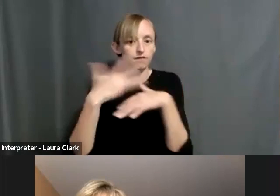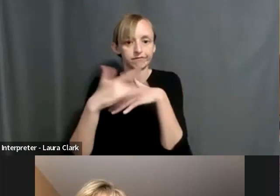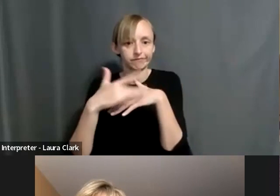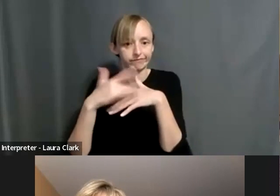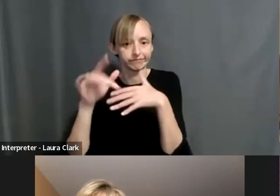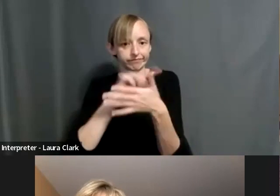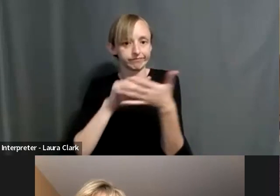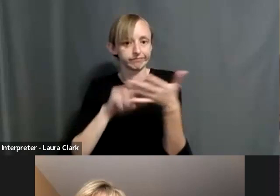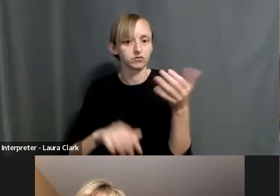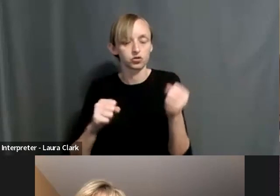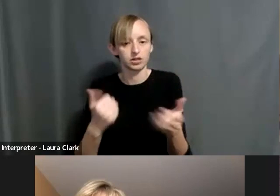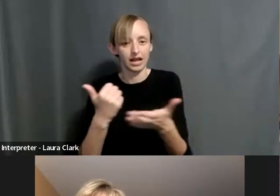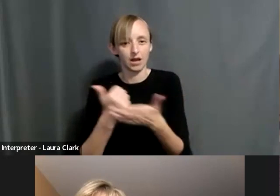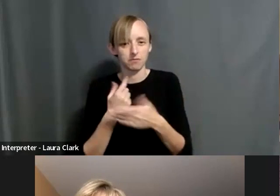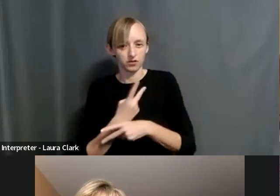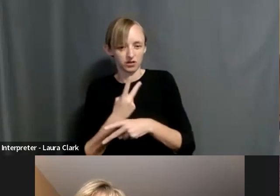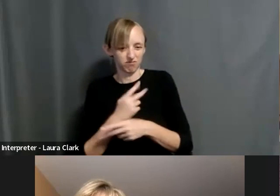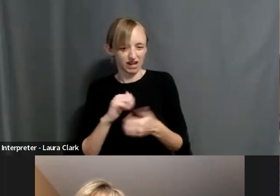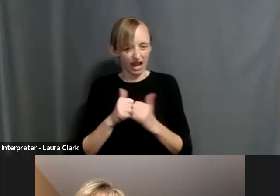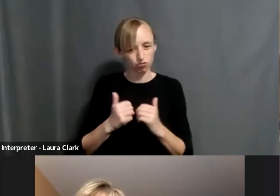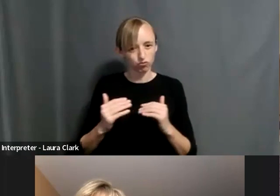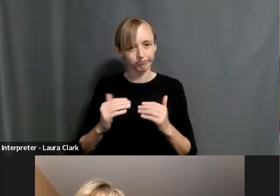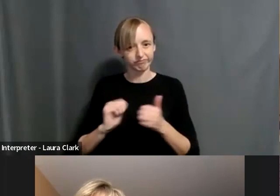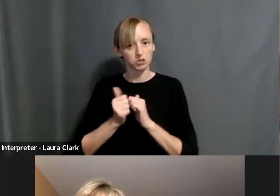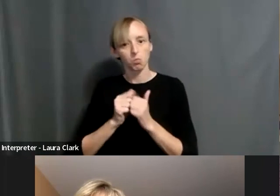that could help you figure out, what direction to take.